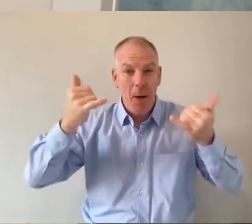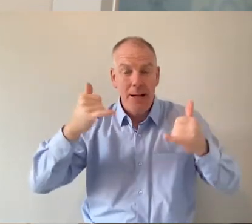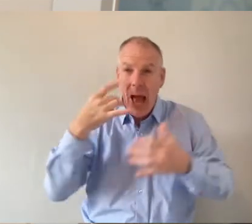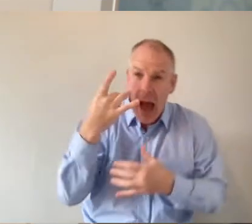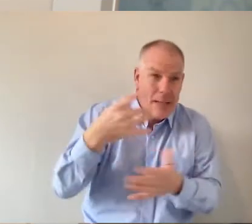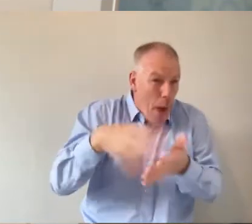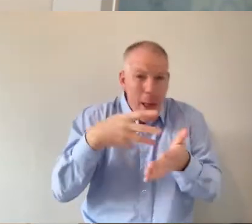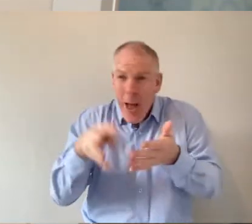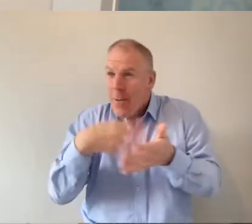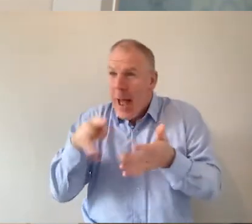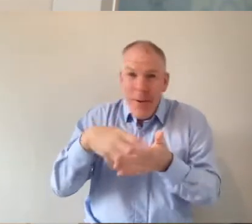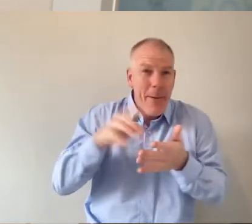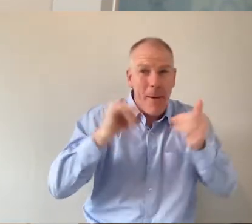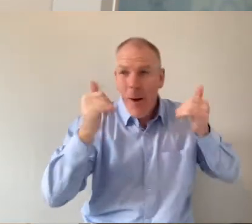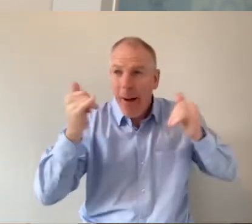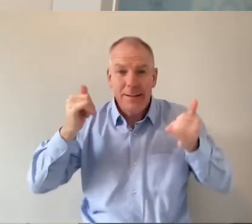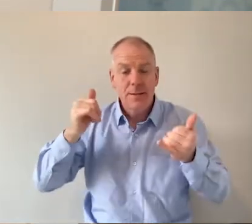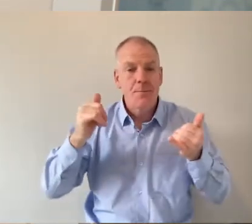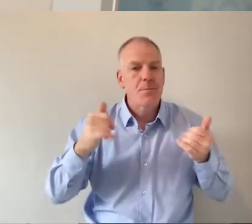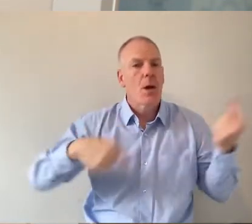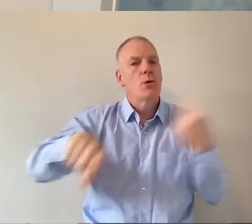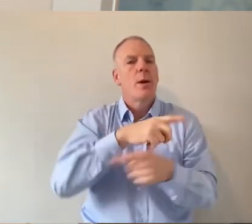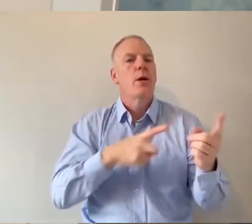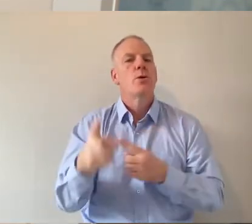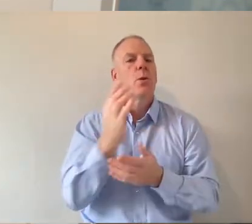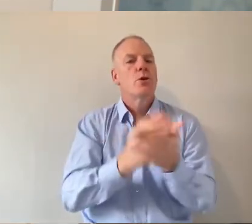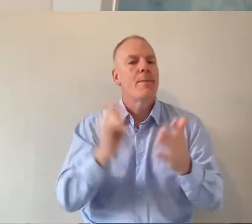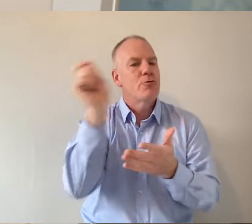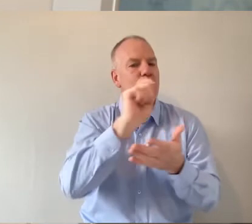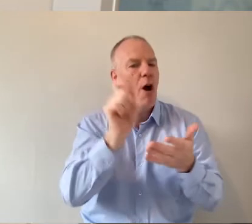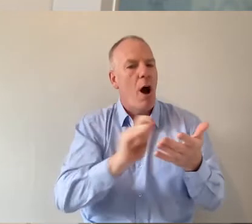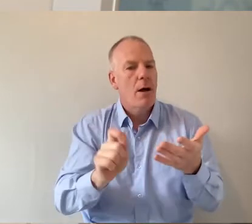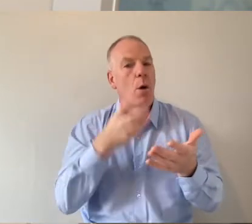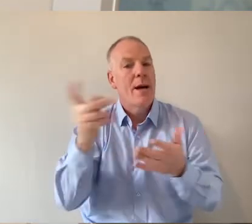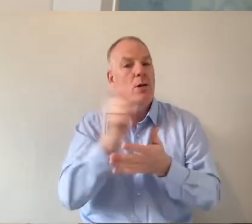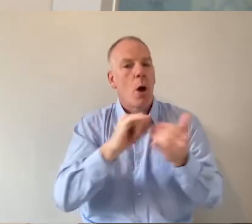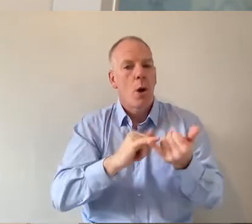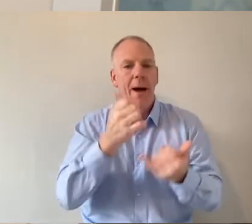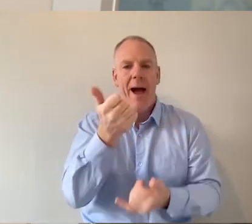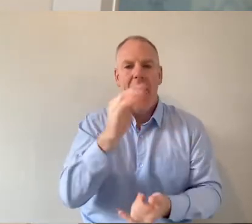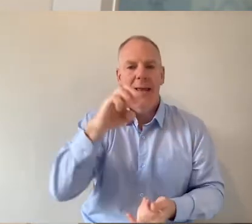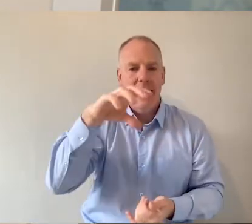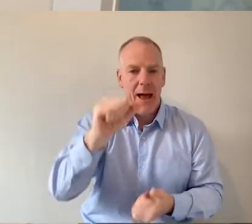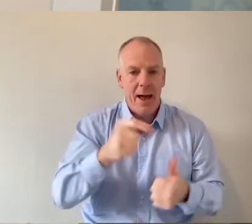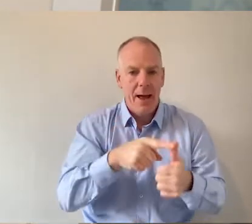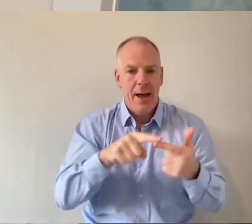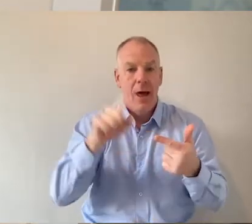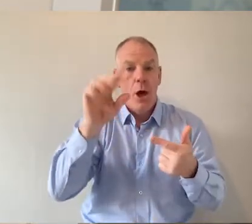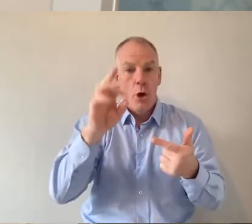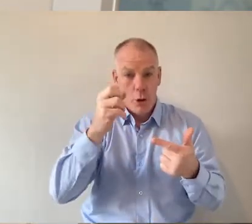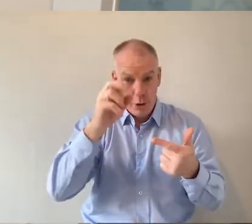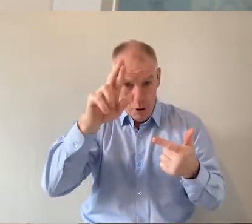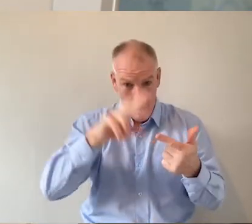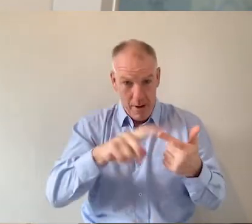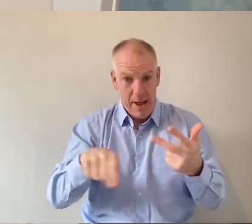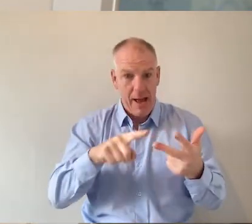asking when the pizza party is going to happen. So we are going to do some drawing today. We're going to draw Alina, we're going to draw Guzzler,